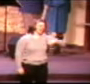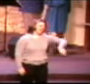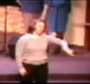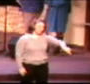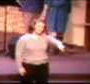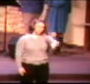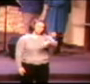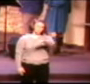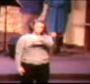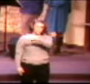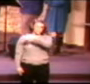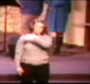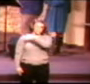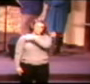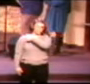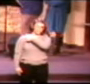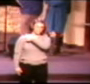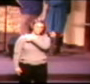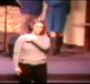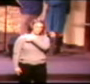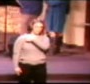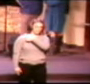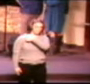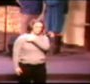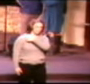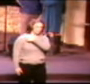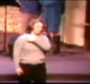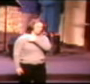saved, that we